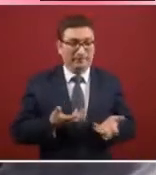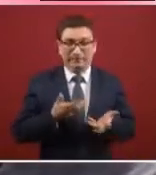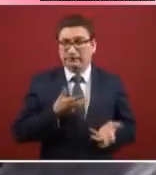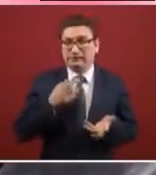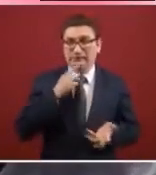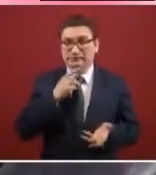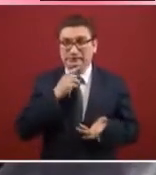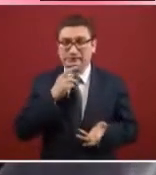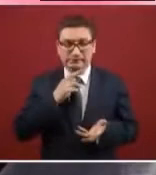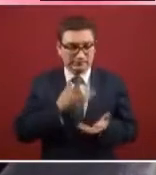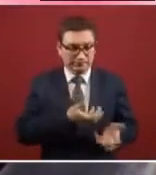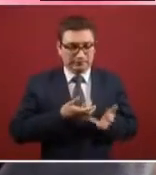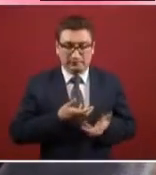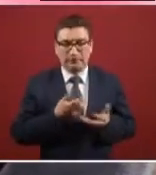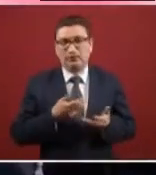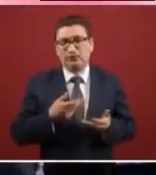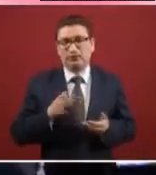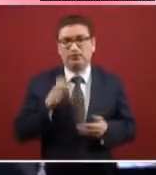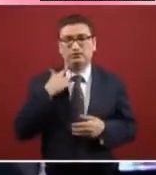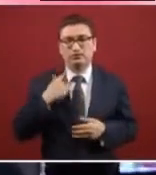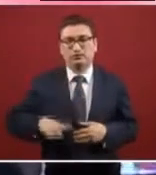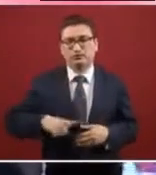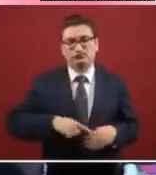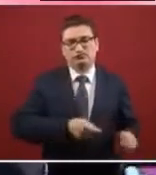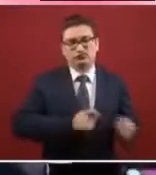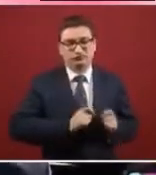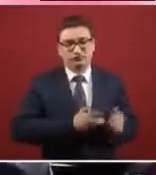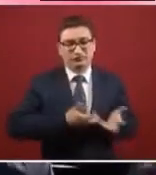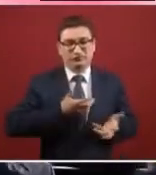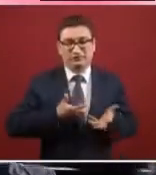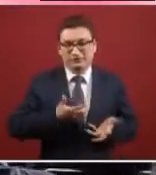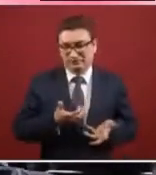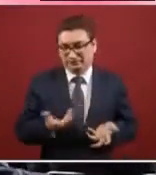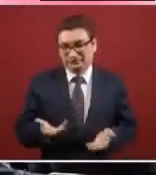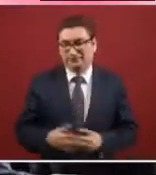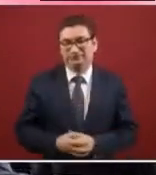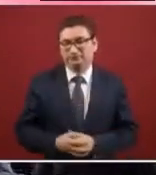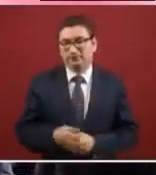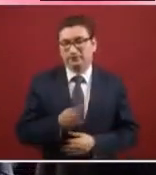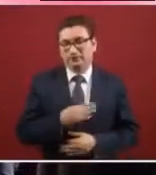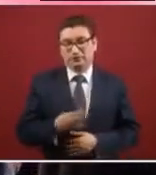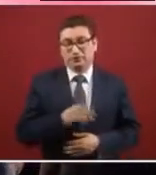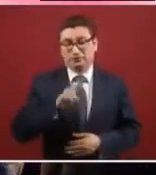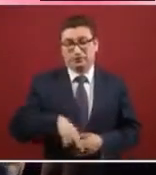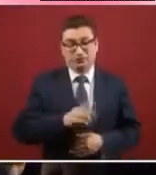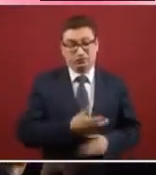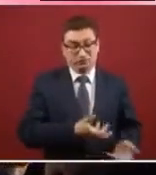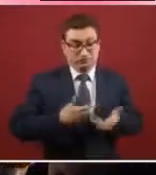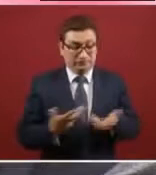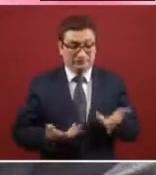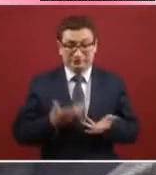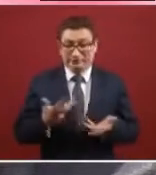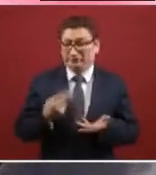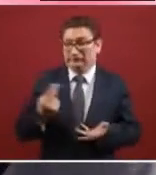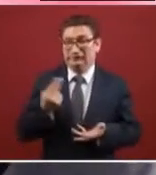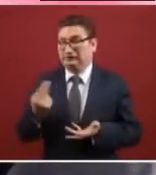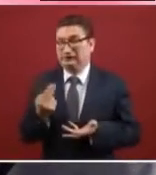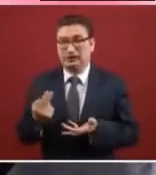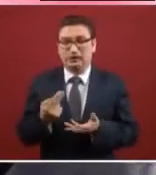usar esos términos. Let's use that. Duro. Pero fue una it's papa not so caliente. Harsh. But it was a bueno, hot potato.